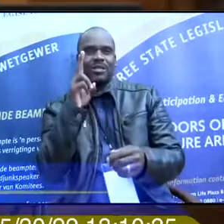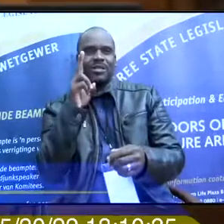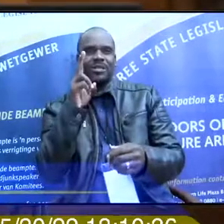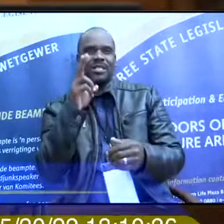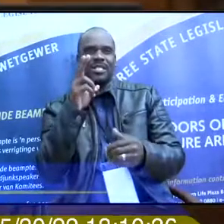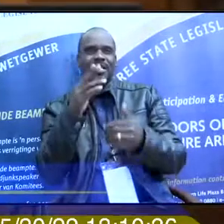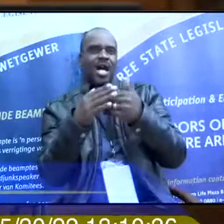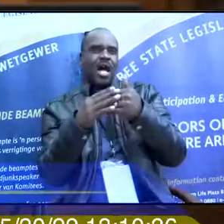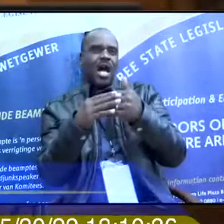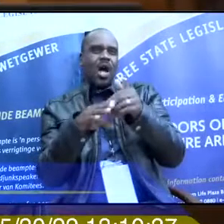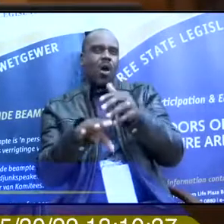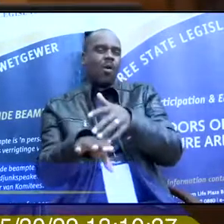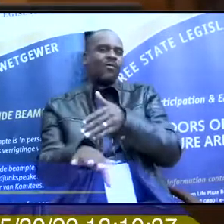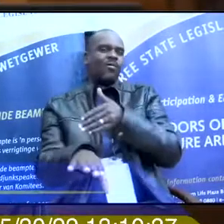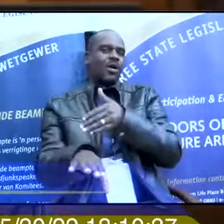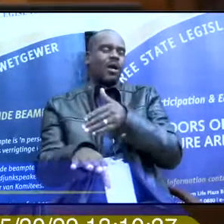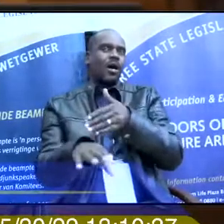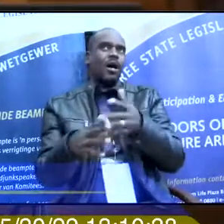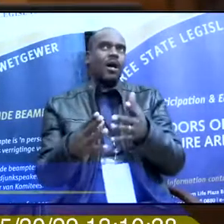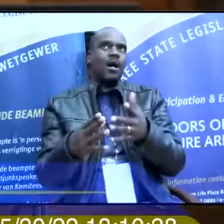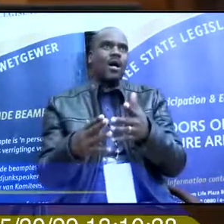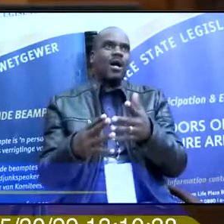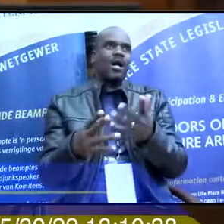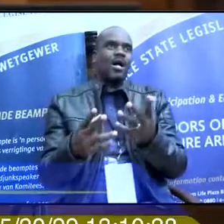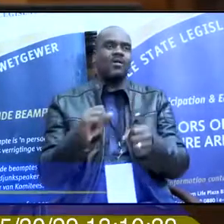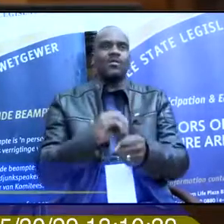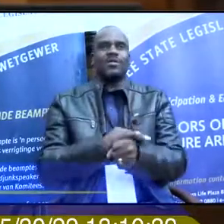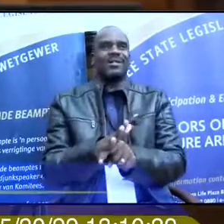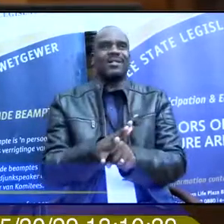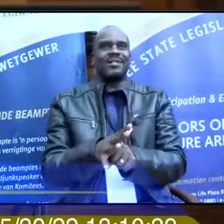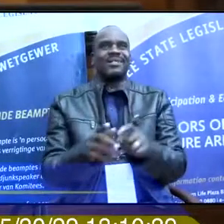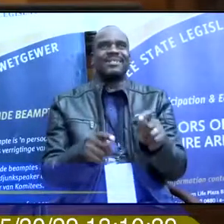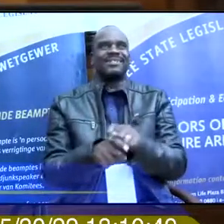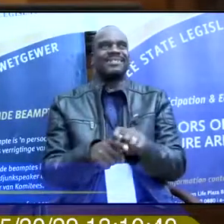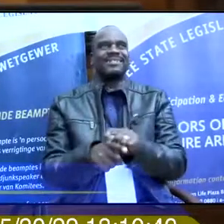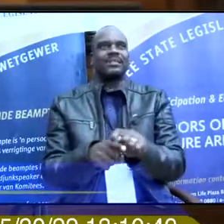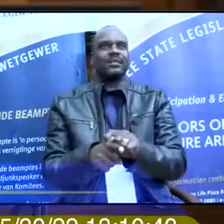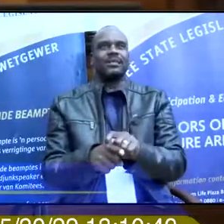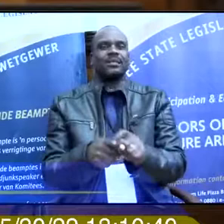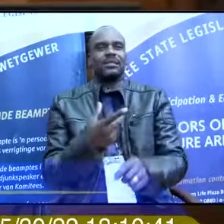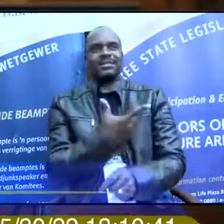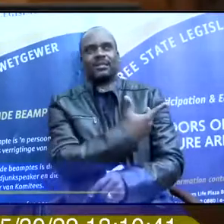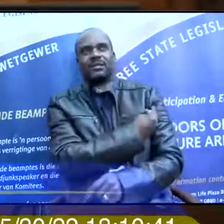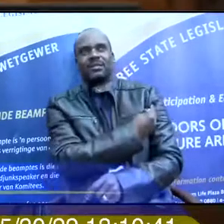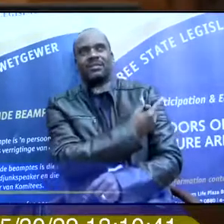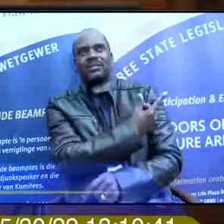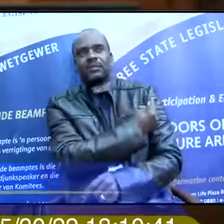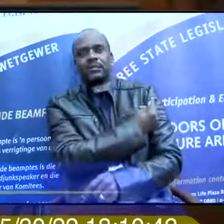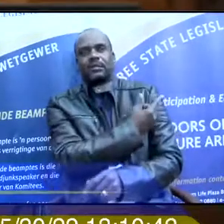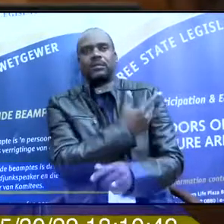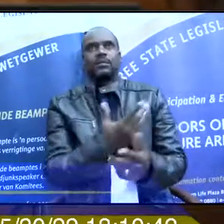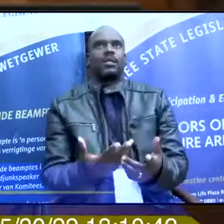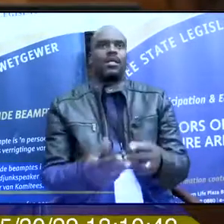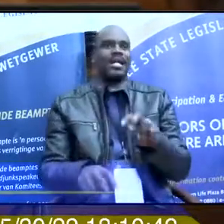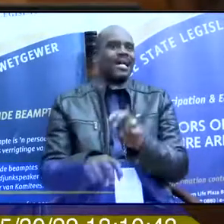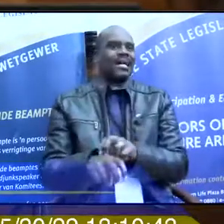behind in terms of testing fascination vaccination and therapeutics